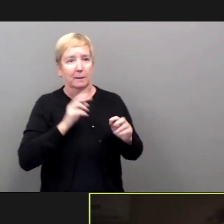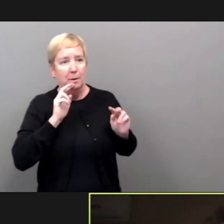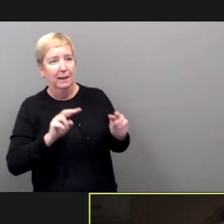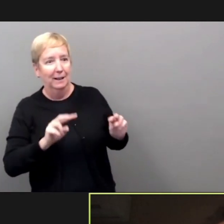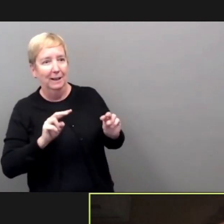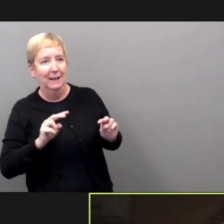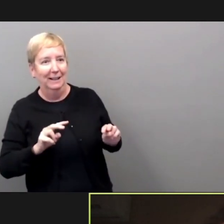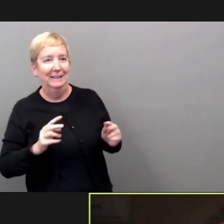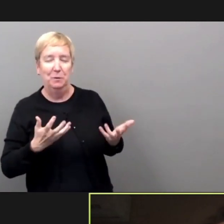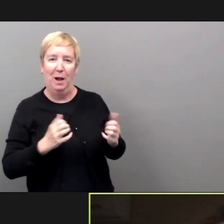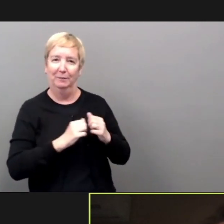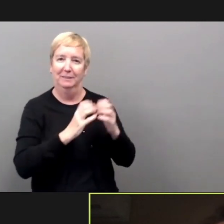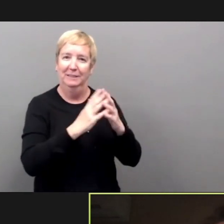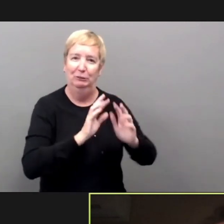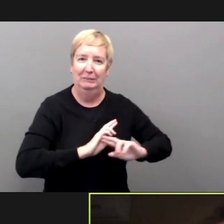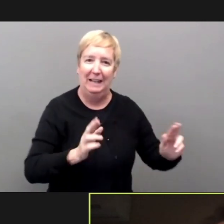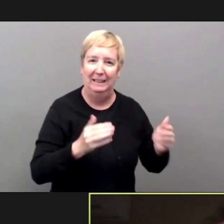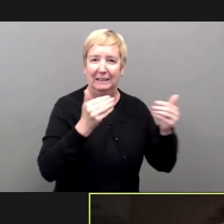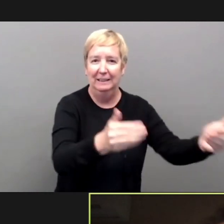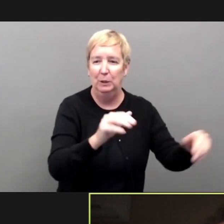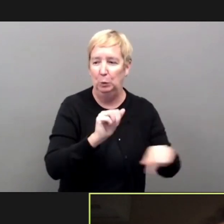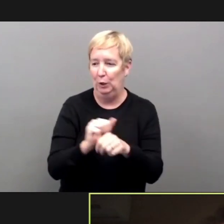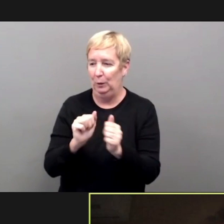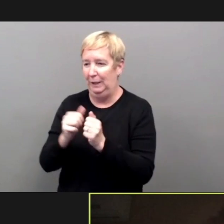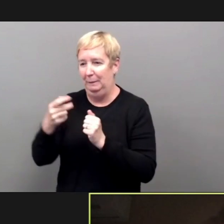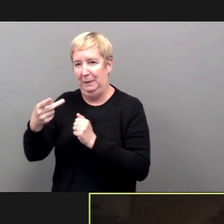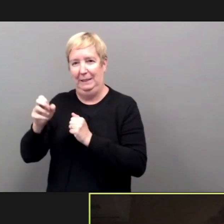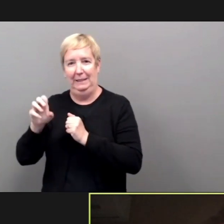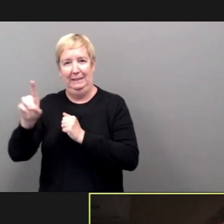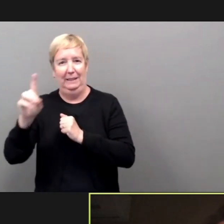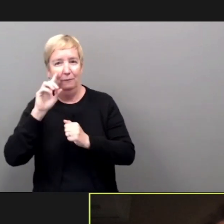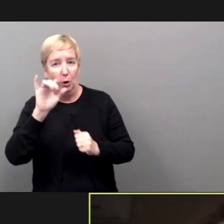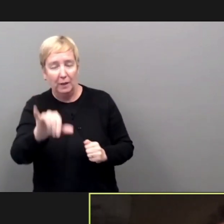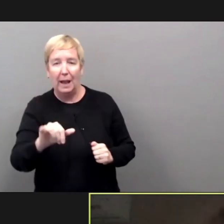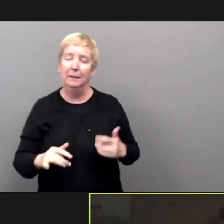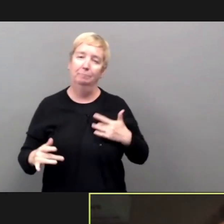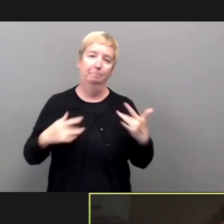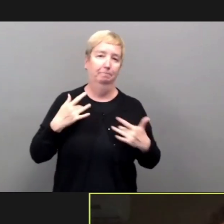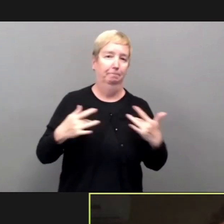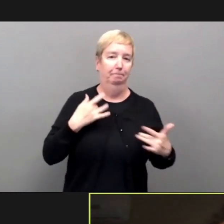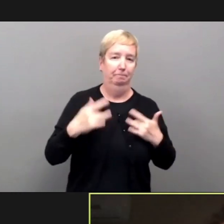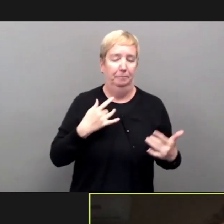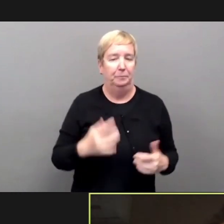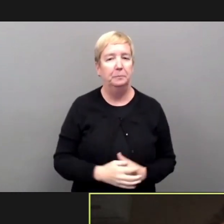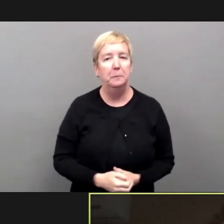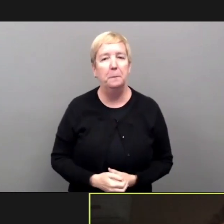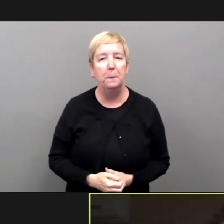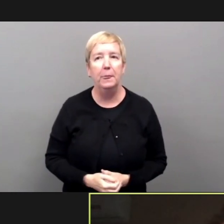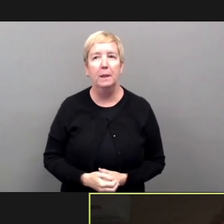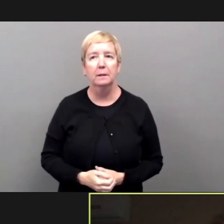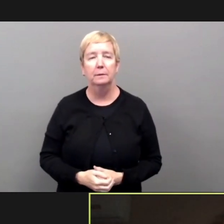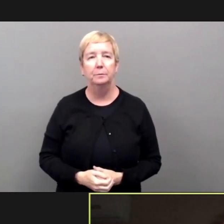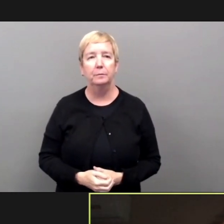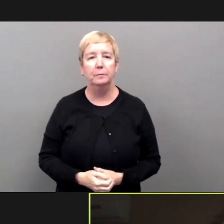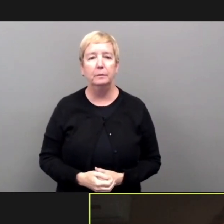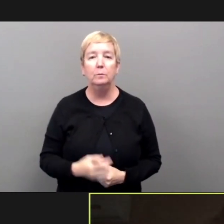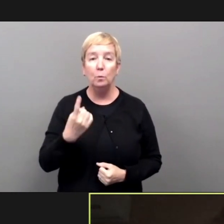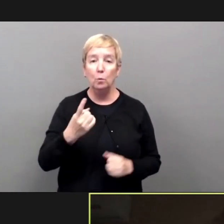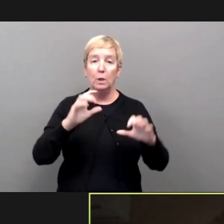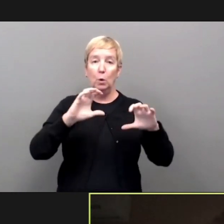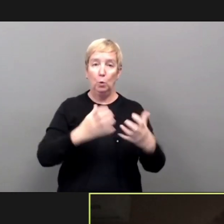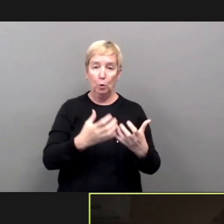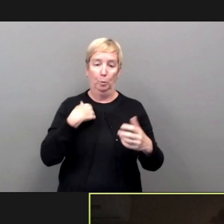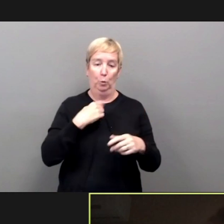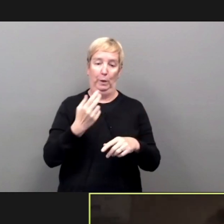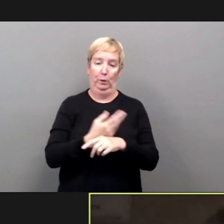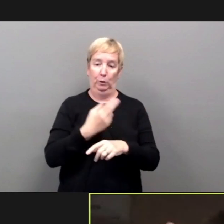setting that up and working with PED as well as through the testing program. So one of the groups that we are using for